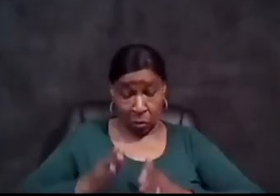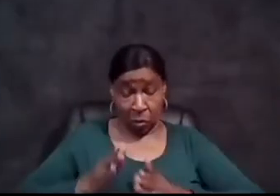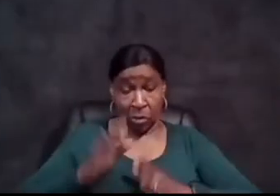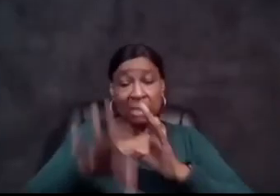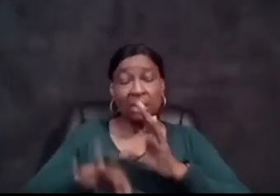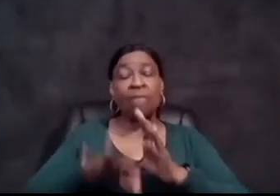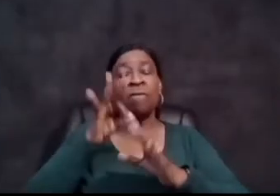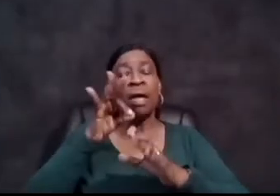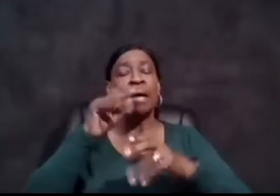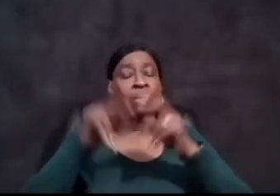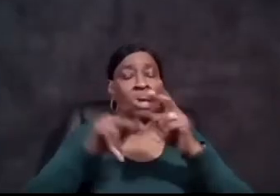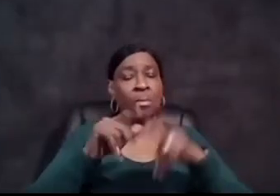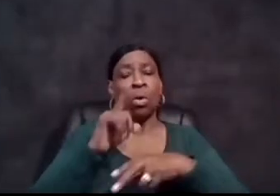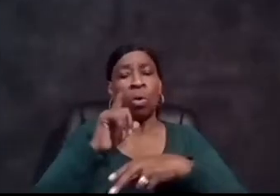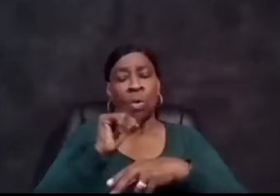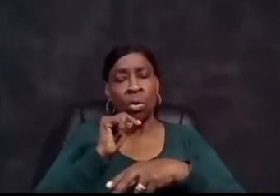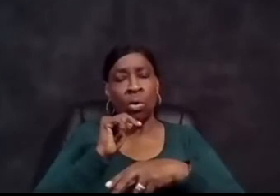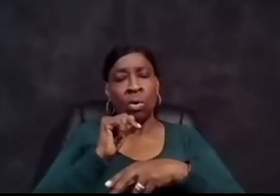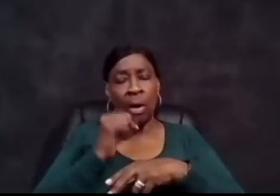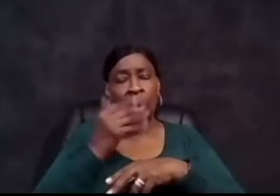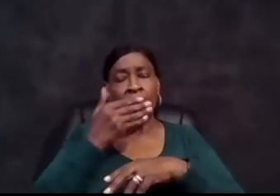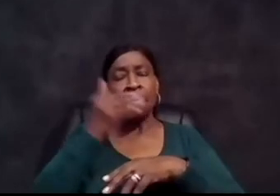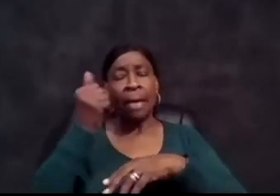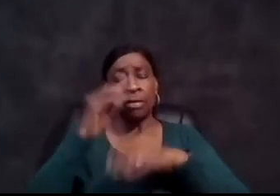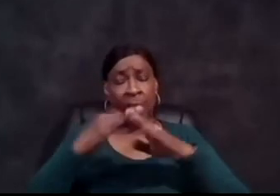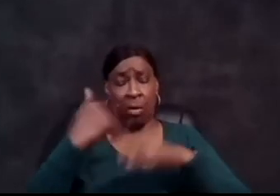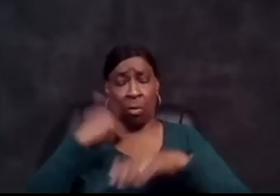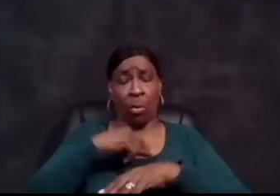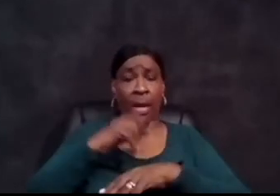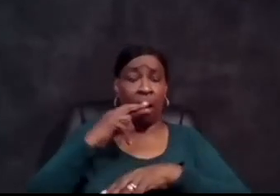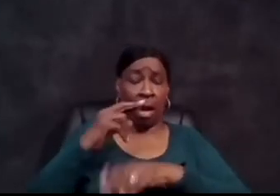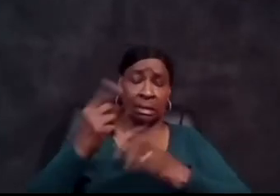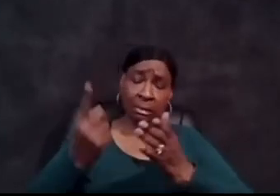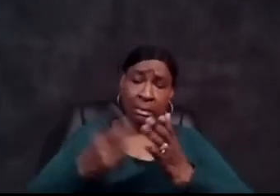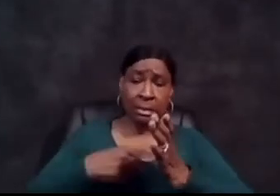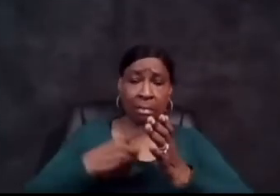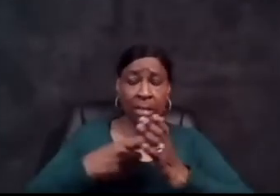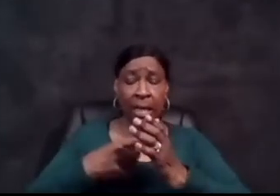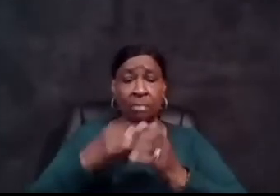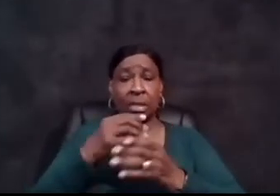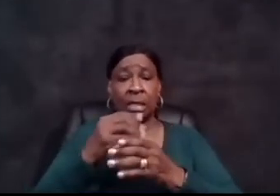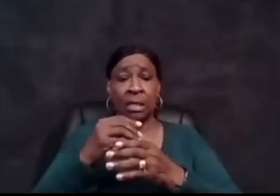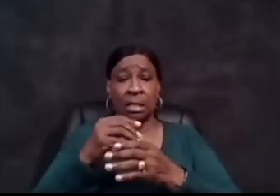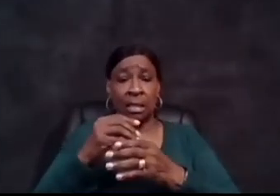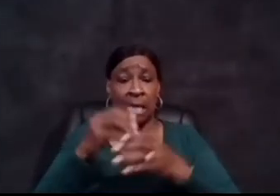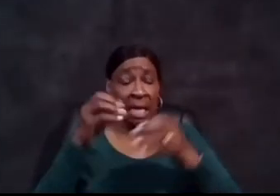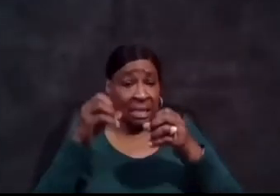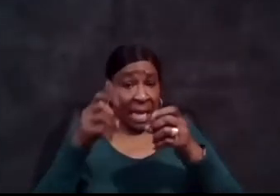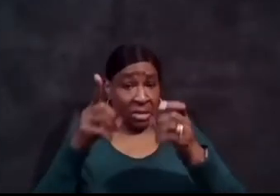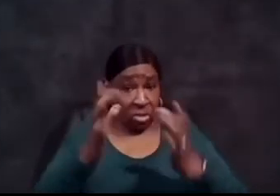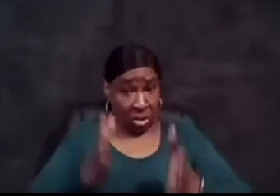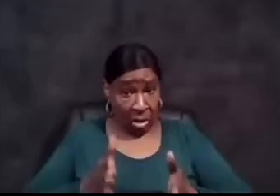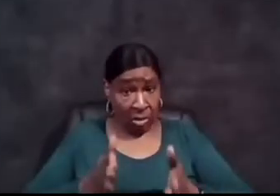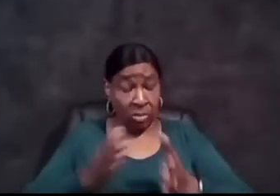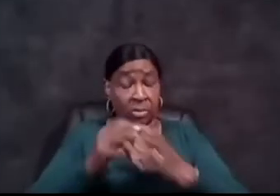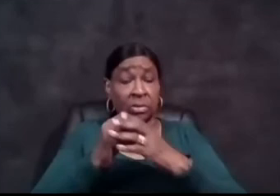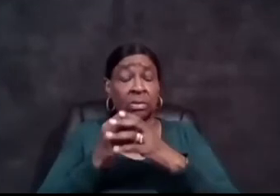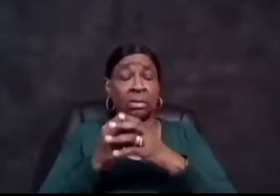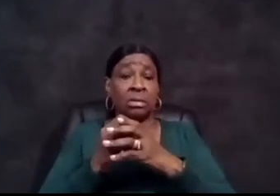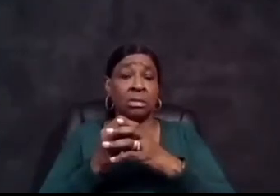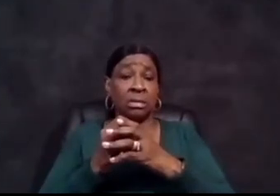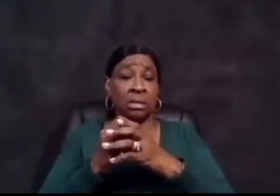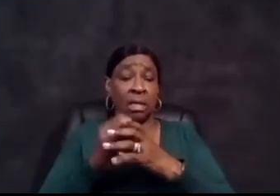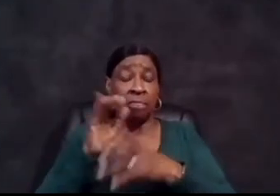people who are better than we are sometimes, you know, as academics at, you know,